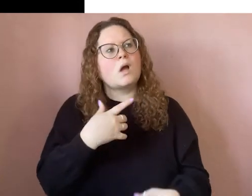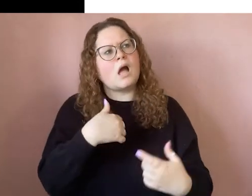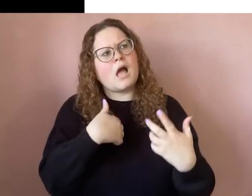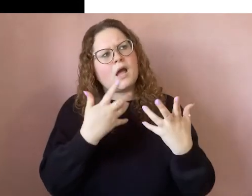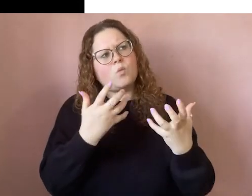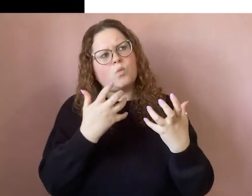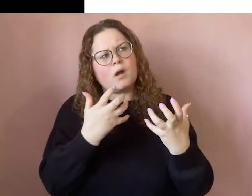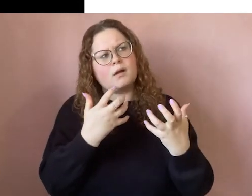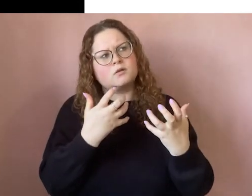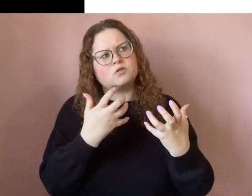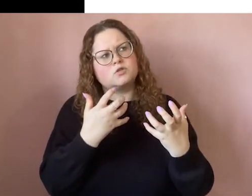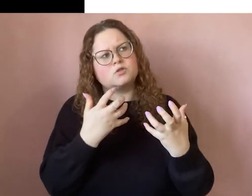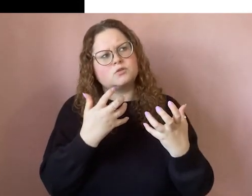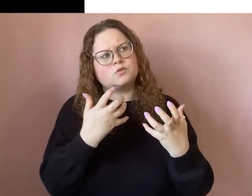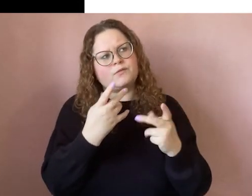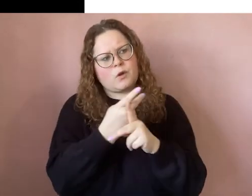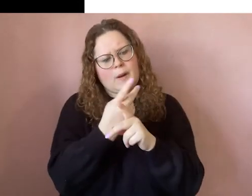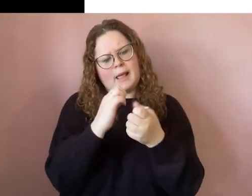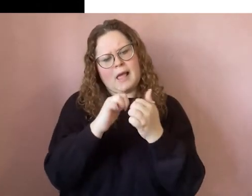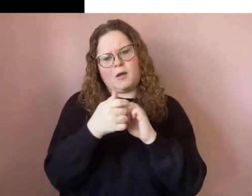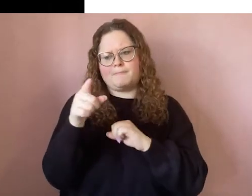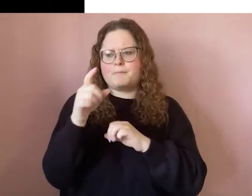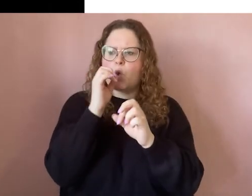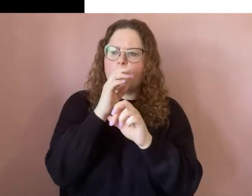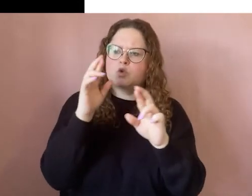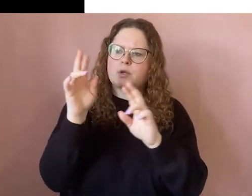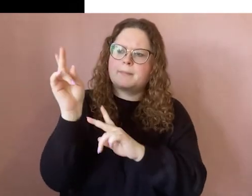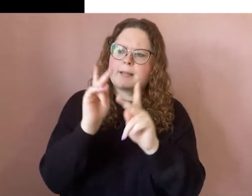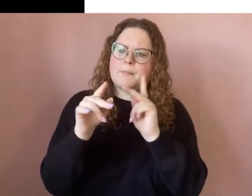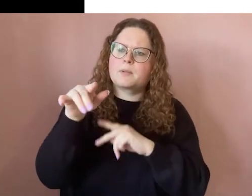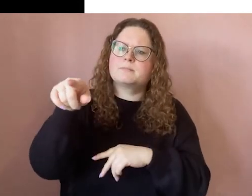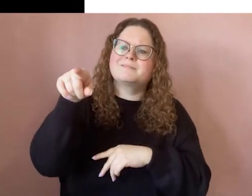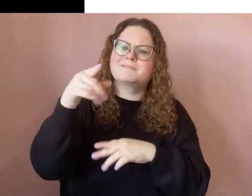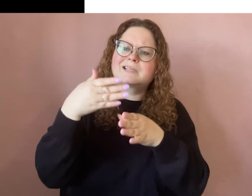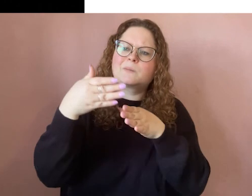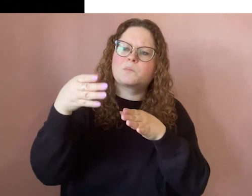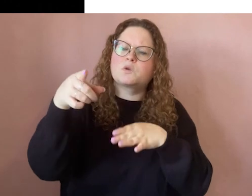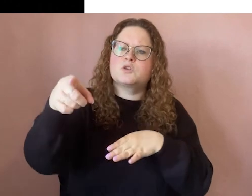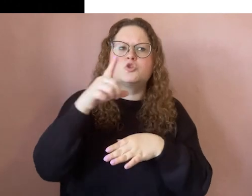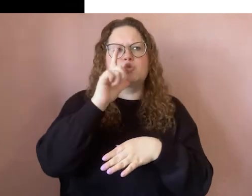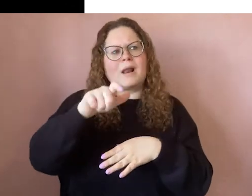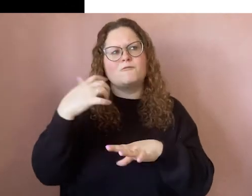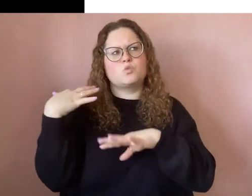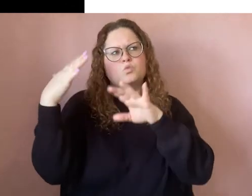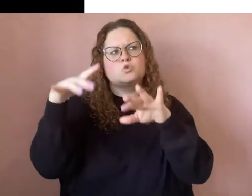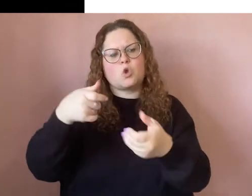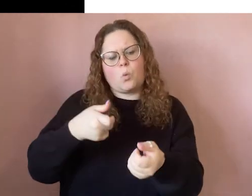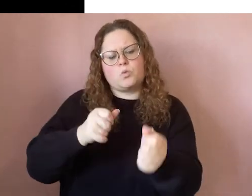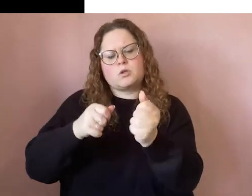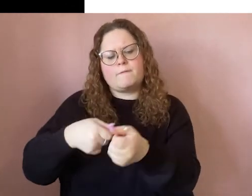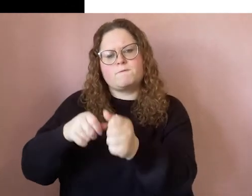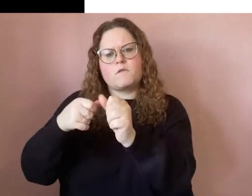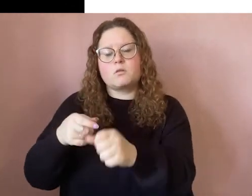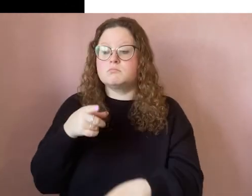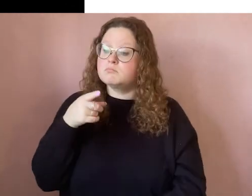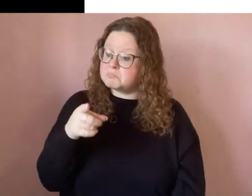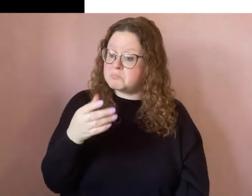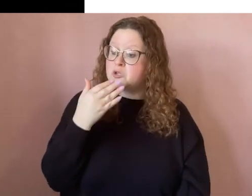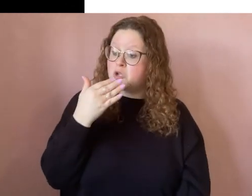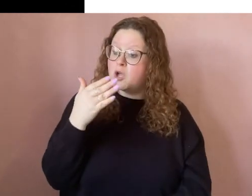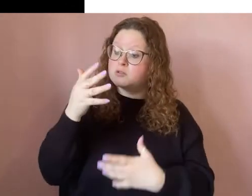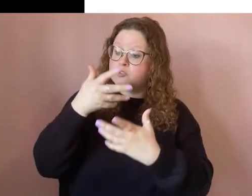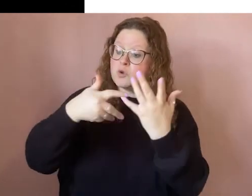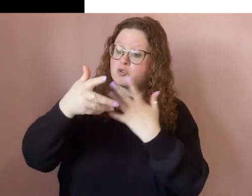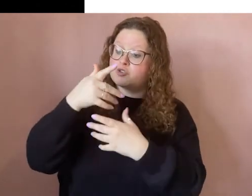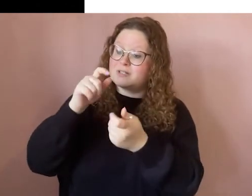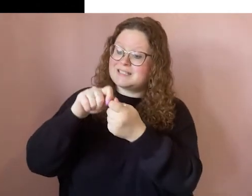idea of being separate but together in other ways, and let's move that across the street and begin to think about